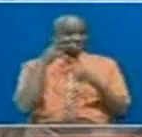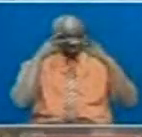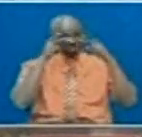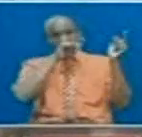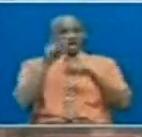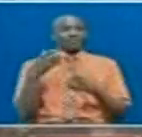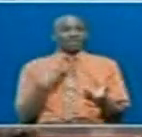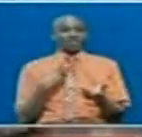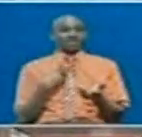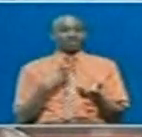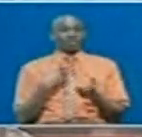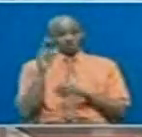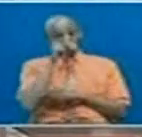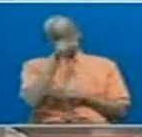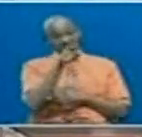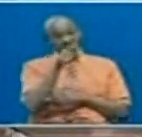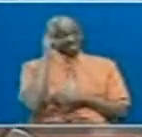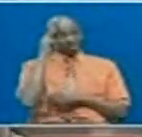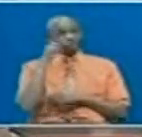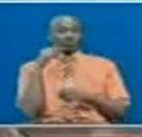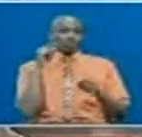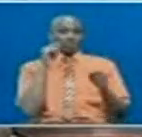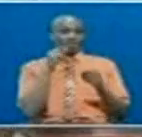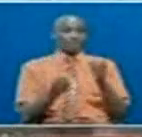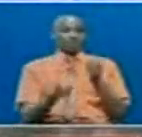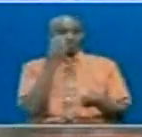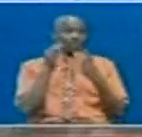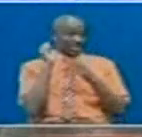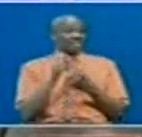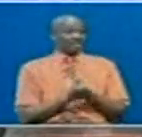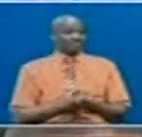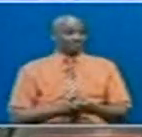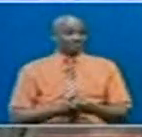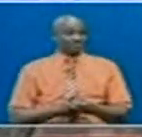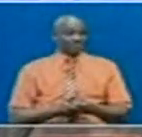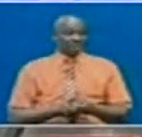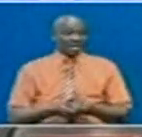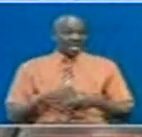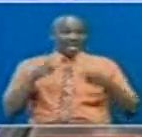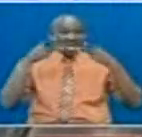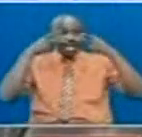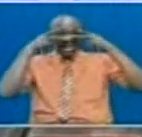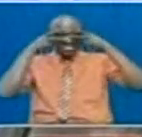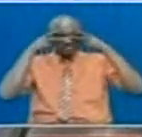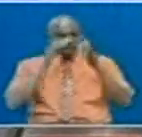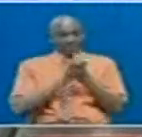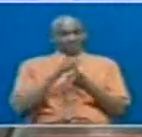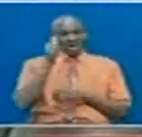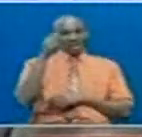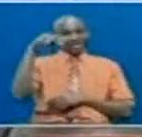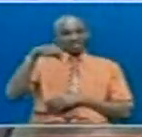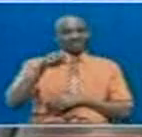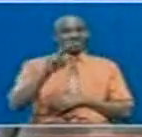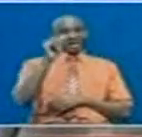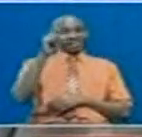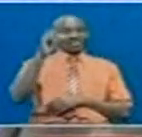this excuse to invade Kenya every now and then. What do you think? Was that a mistake? Al-Shabaab and Al-Qaeda,